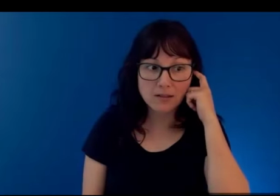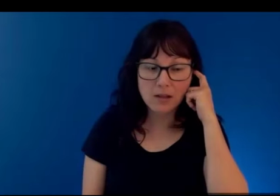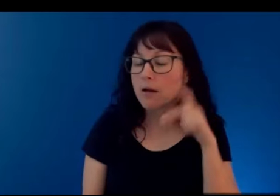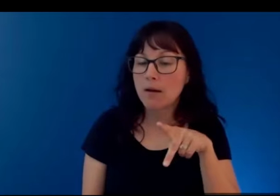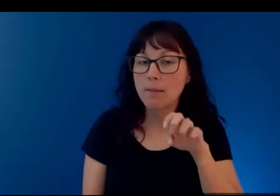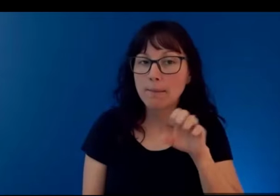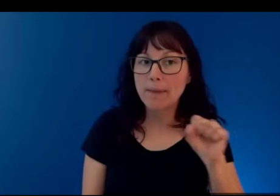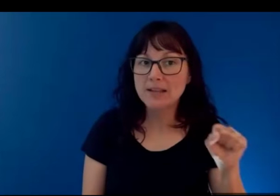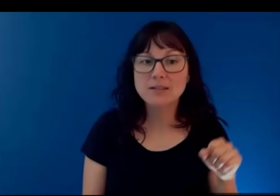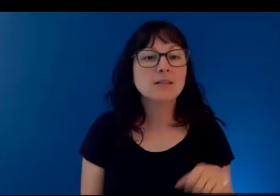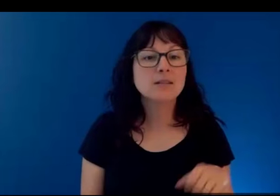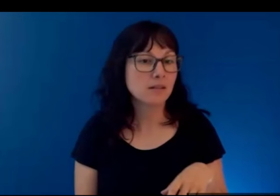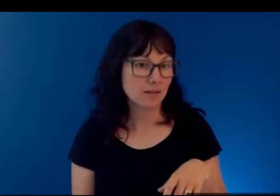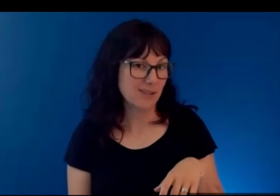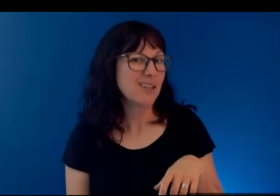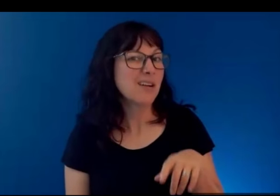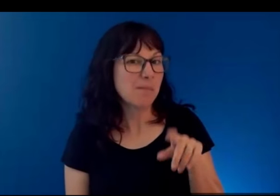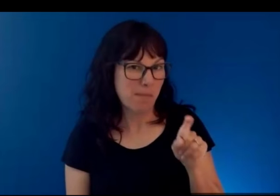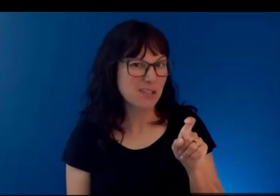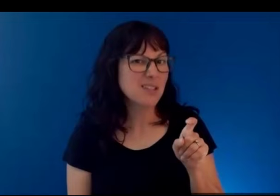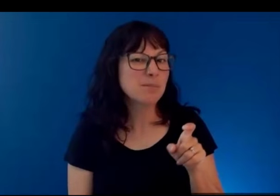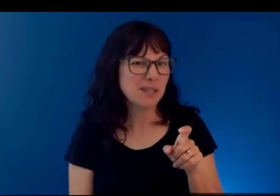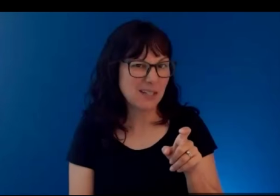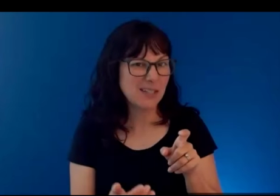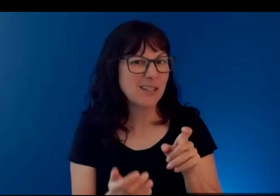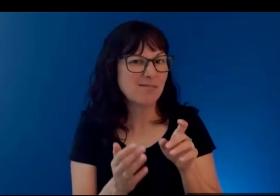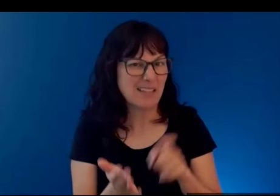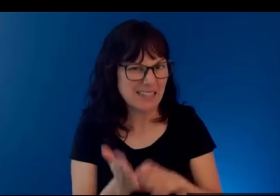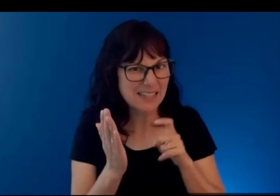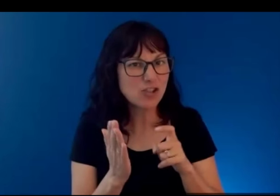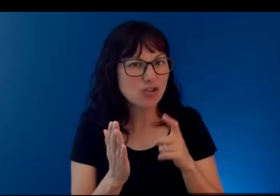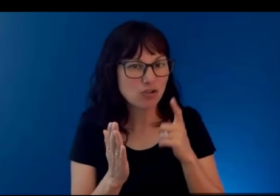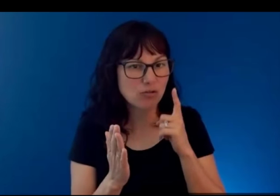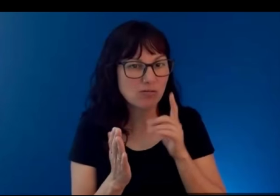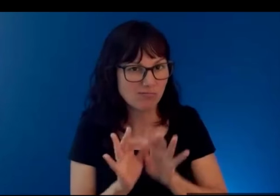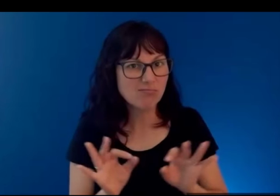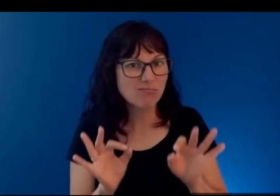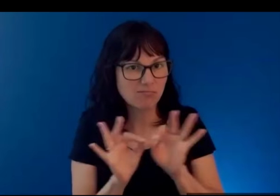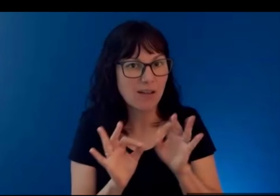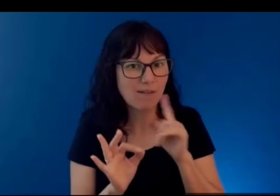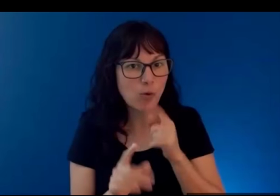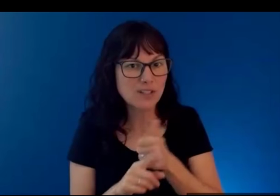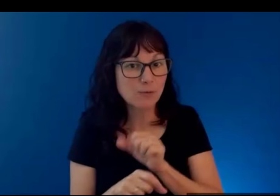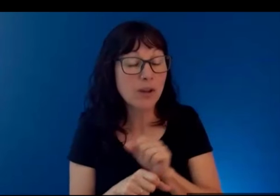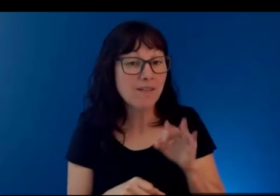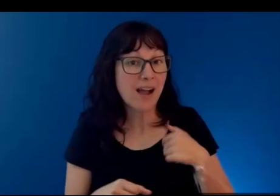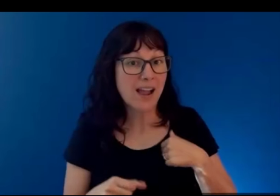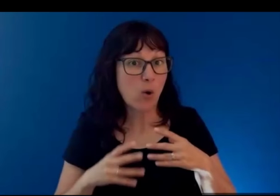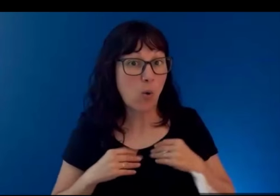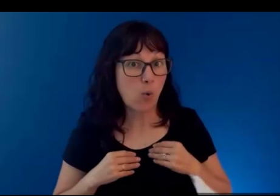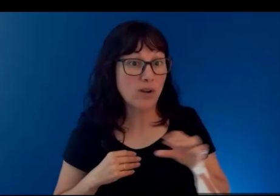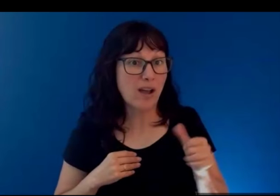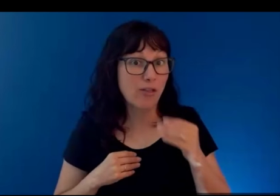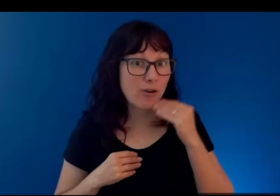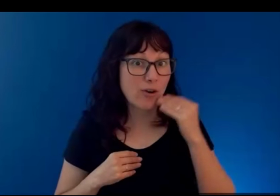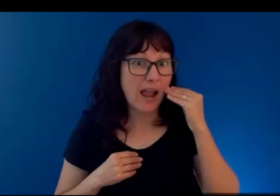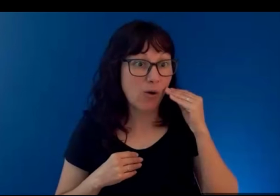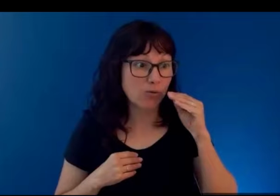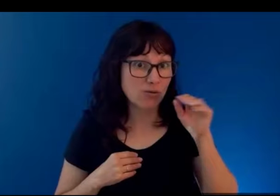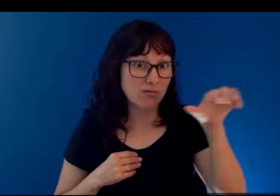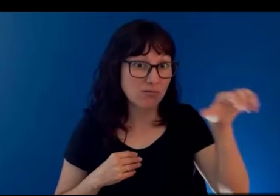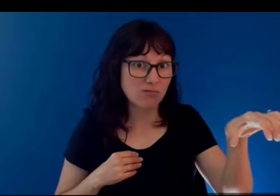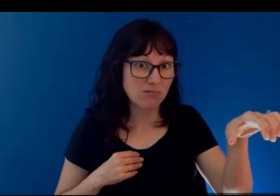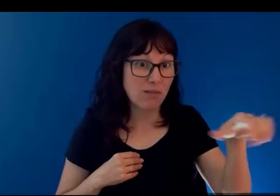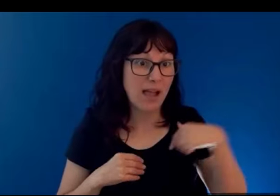It'd have to be essential for self-support. So if I owned another house on my street and that's where I operated